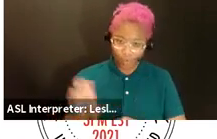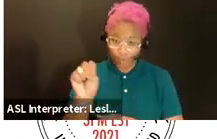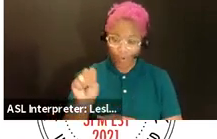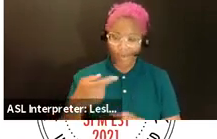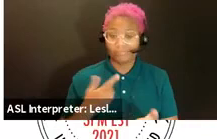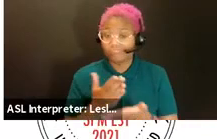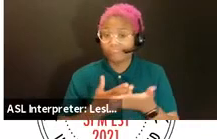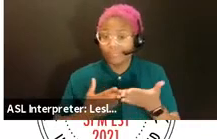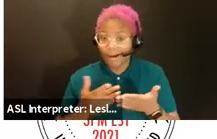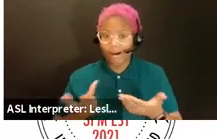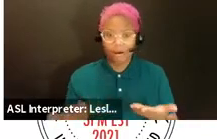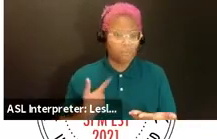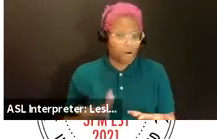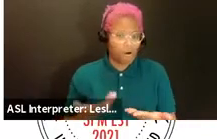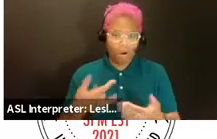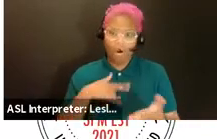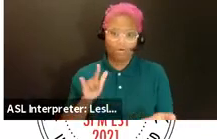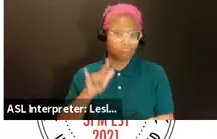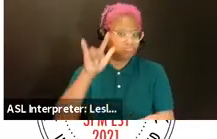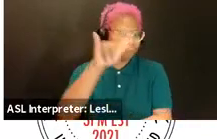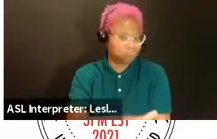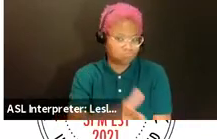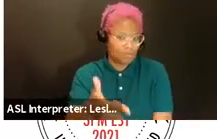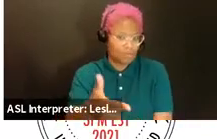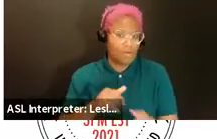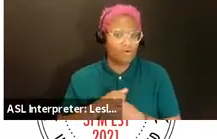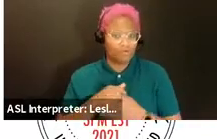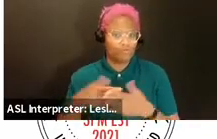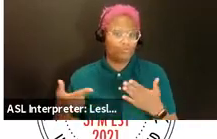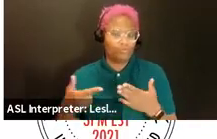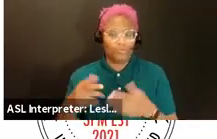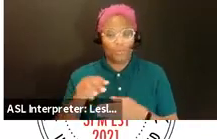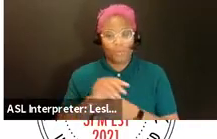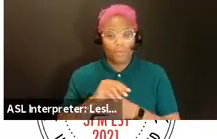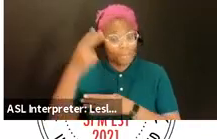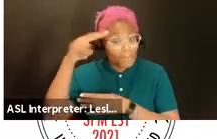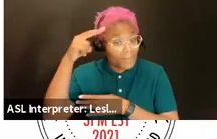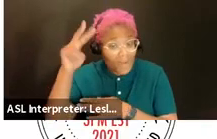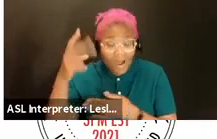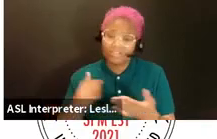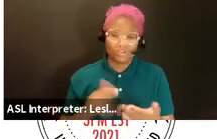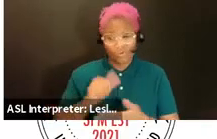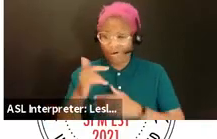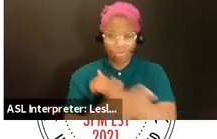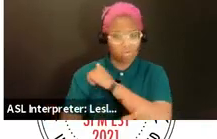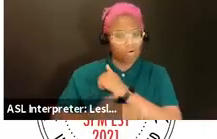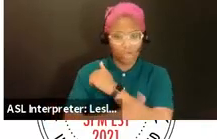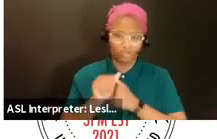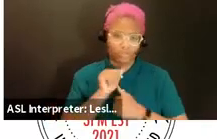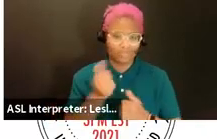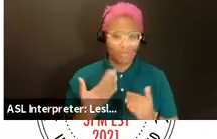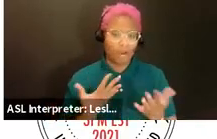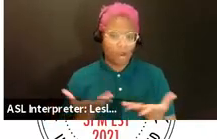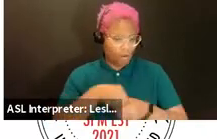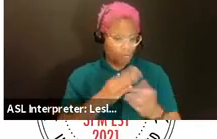lot of Caribbean countries, people are traveling to those, hanging out there for 2 weeks, and then traveling on to the US. It's important to remember that you have